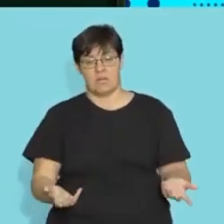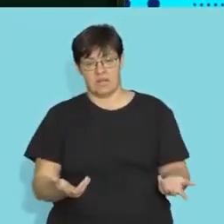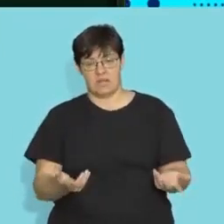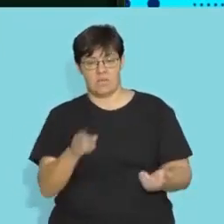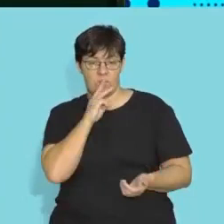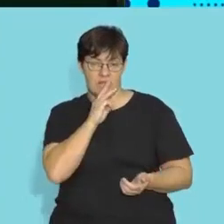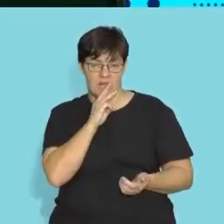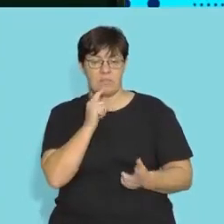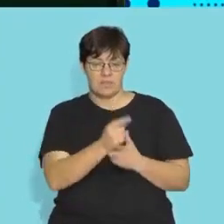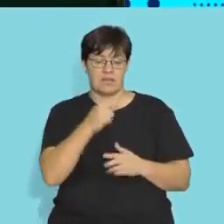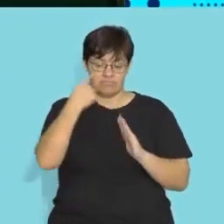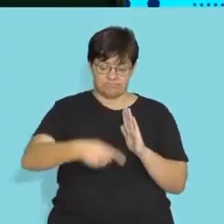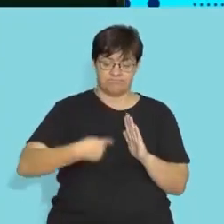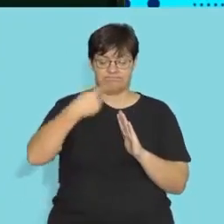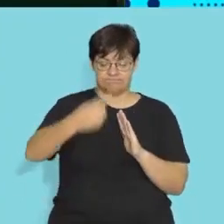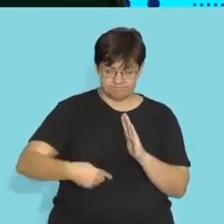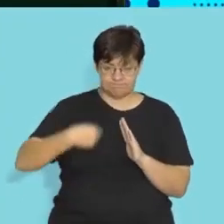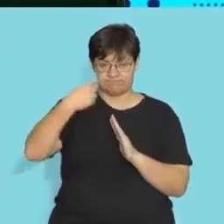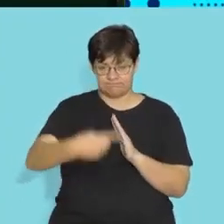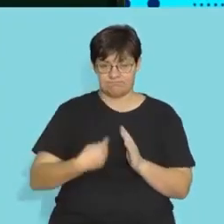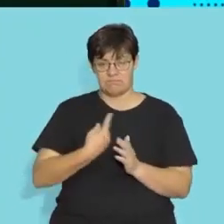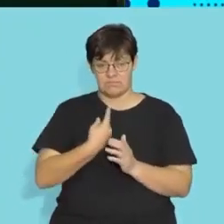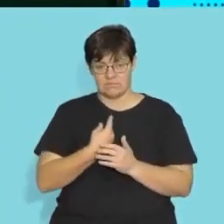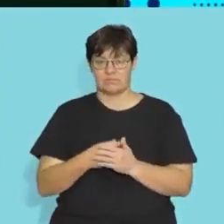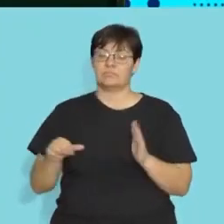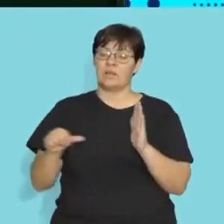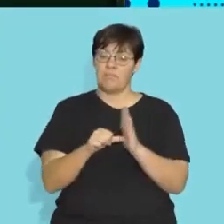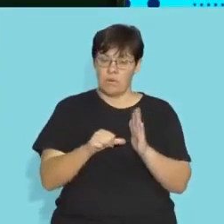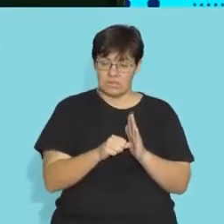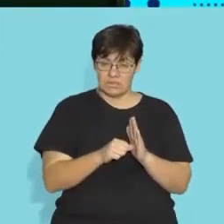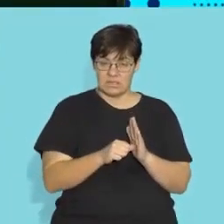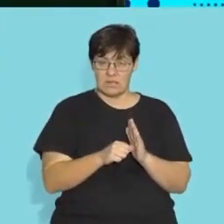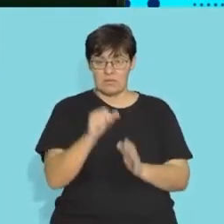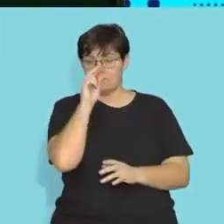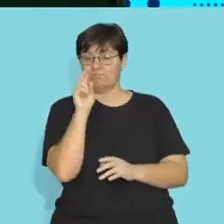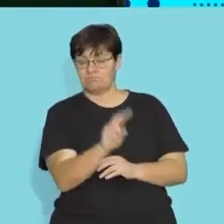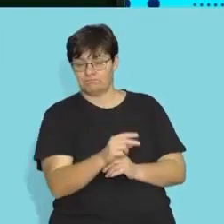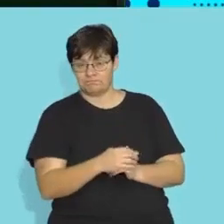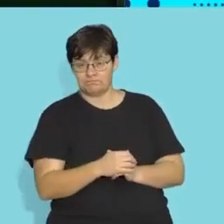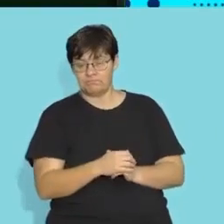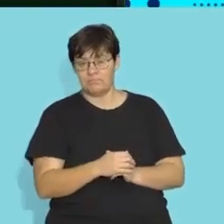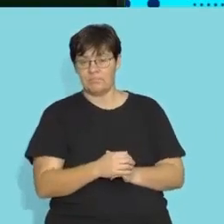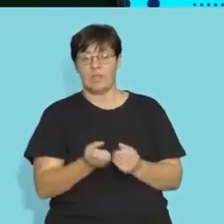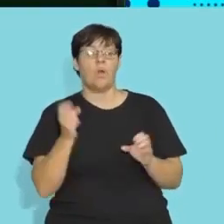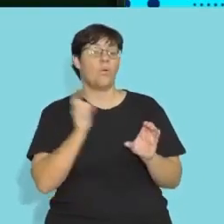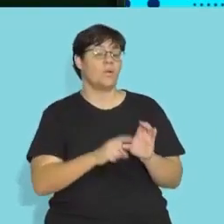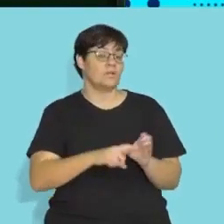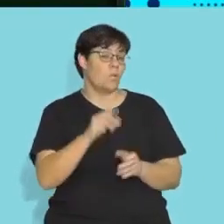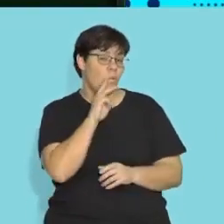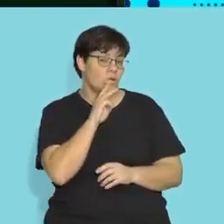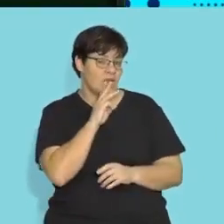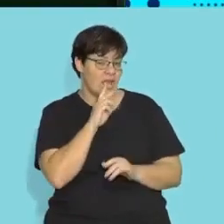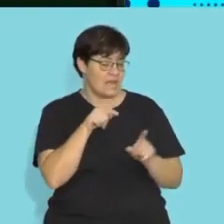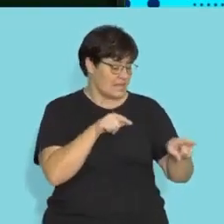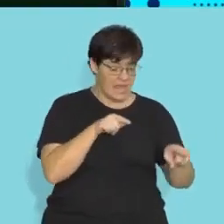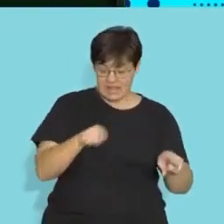fixed, and this water constantly recycles itself. What is important for us to recognize is that the quality